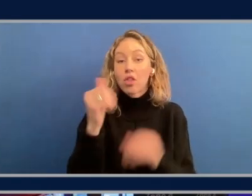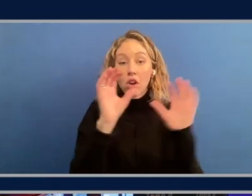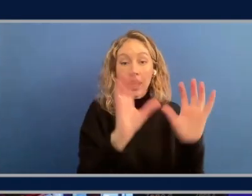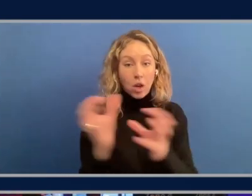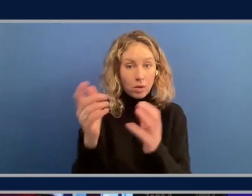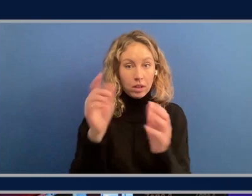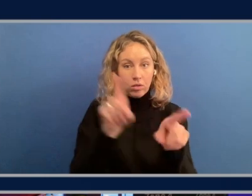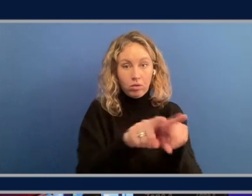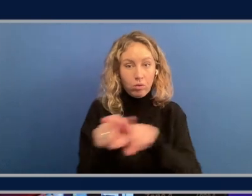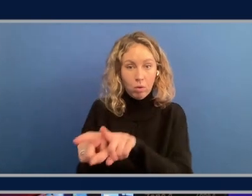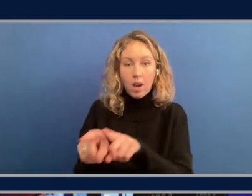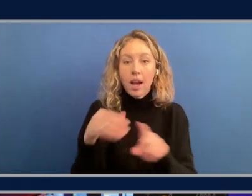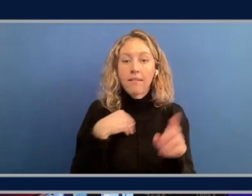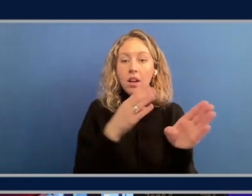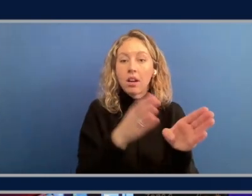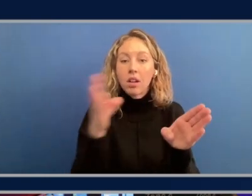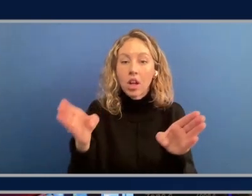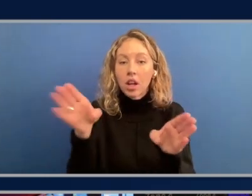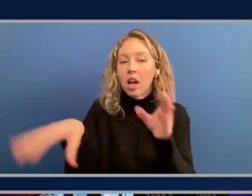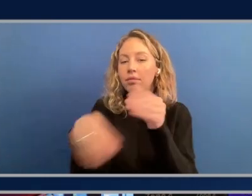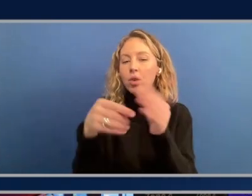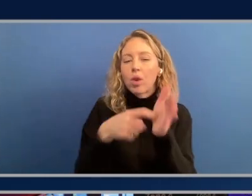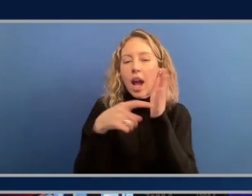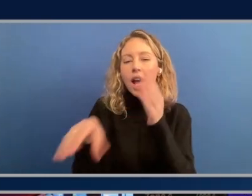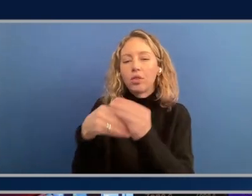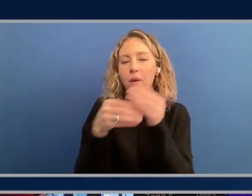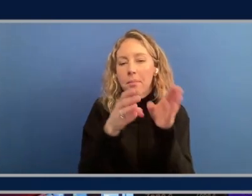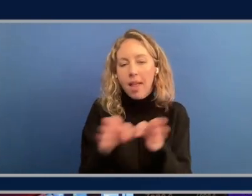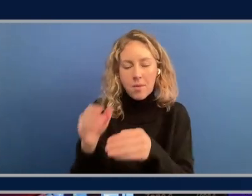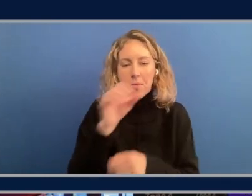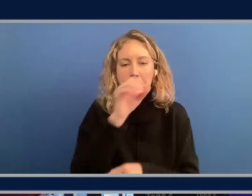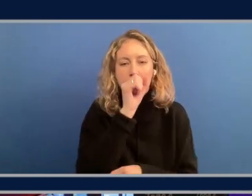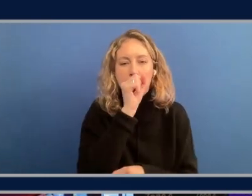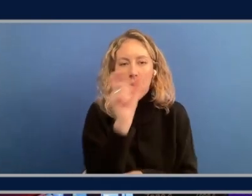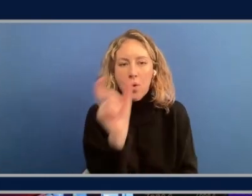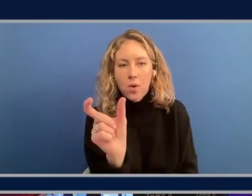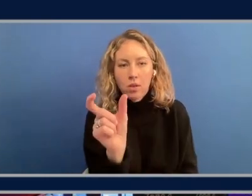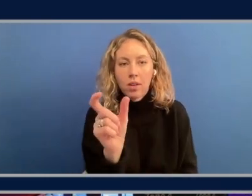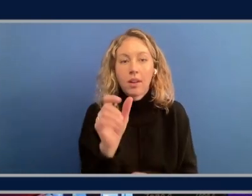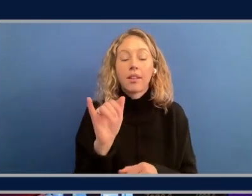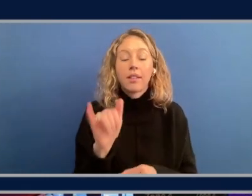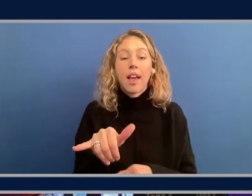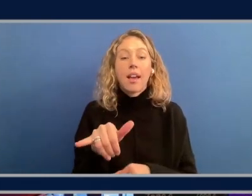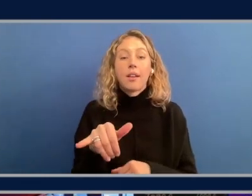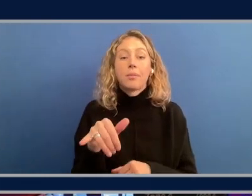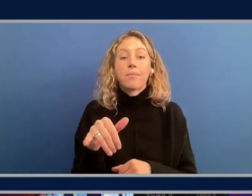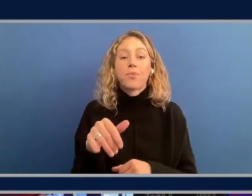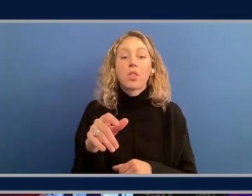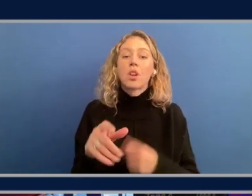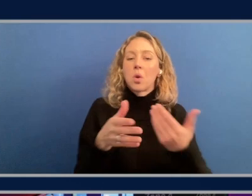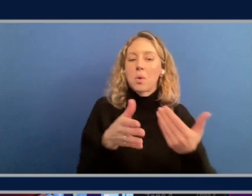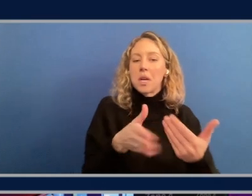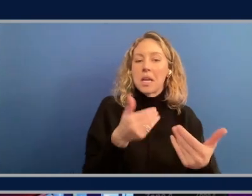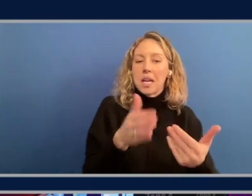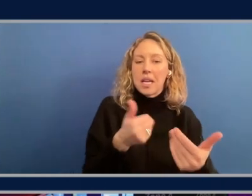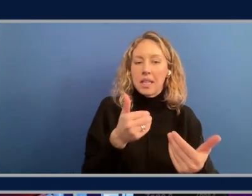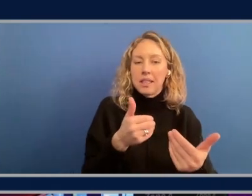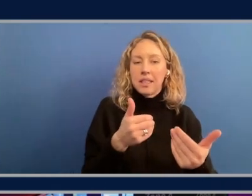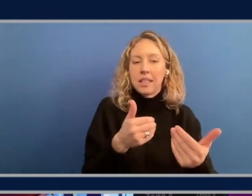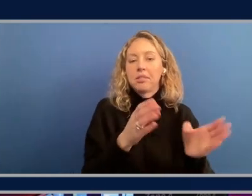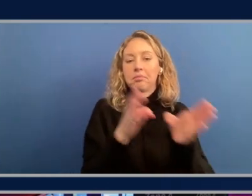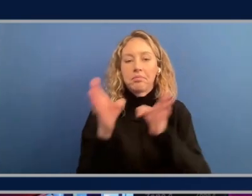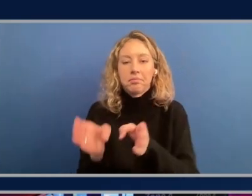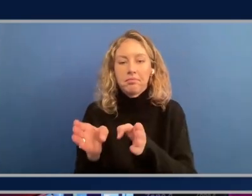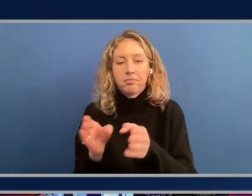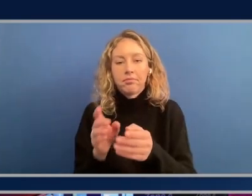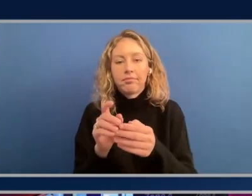well, like requires additional planning is essentially reserved instances or EC2 instance savings plans, which you might have a